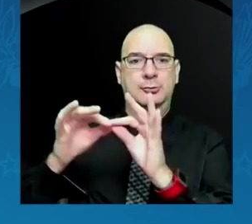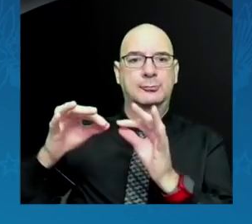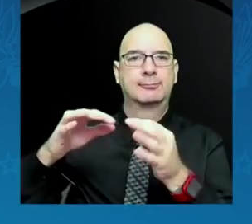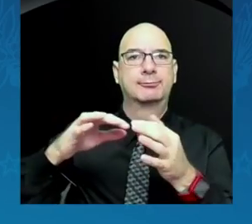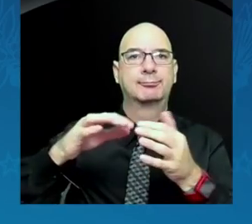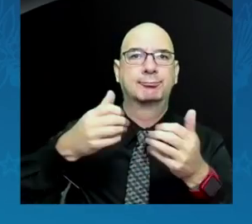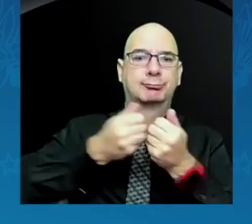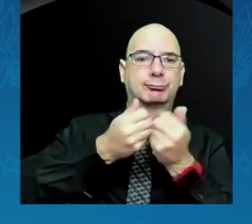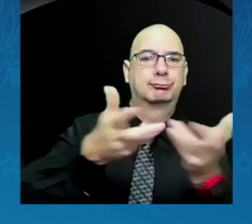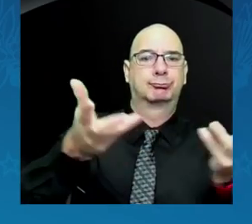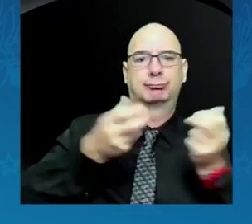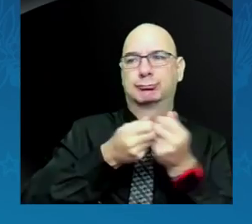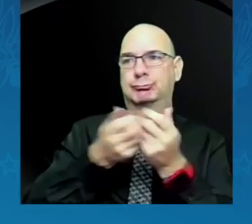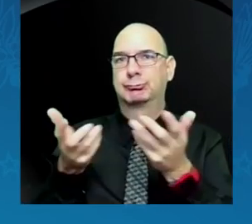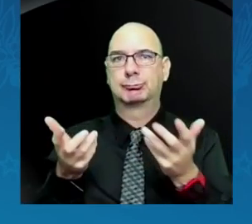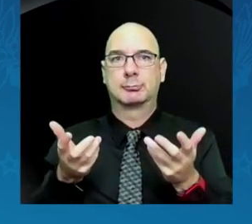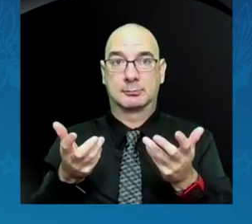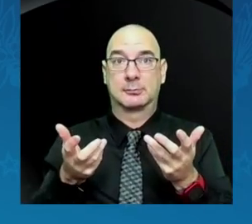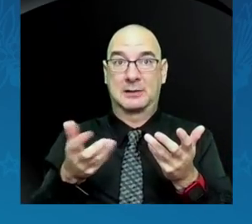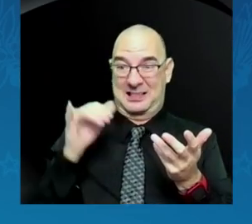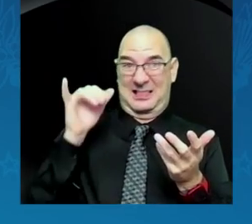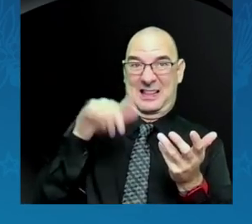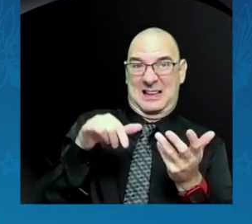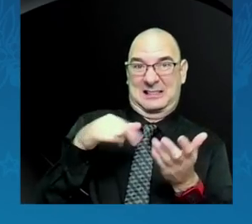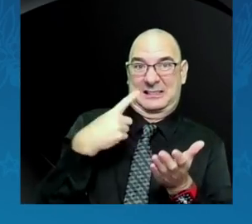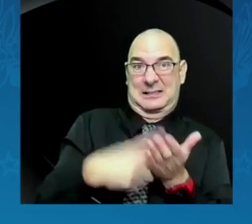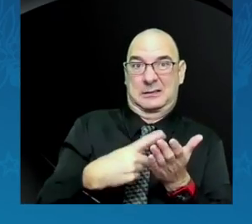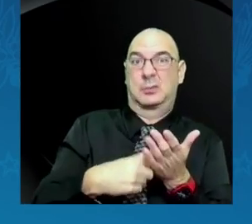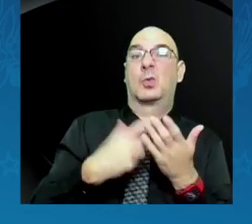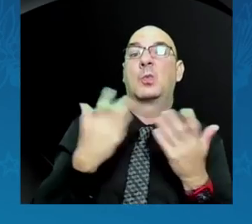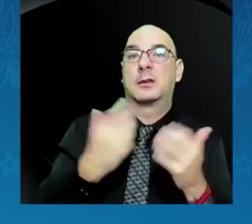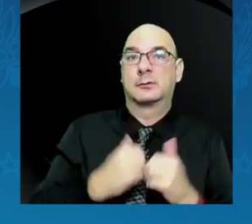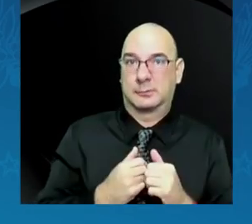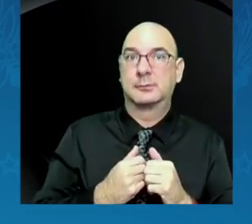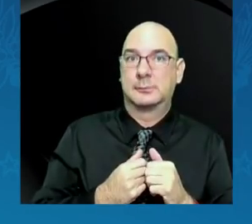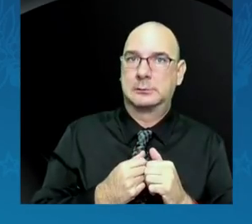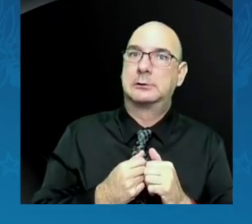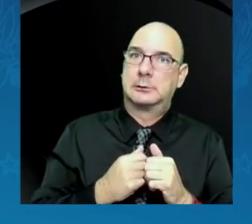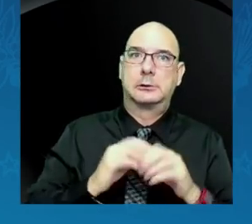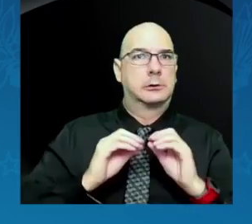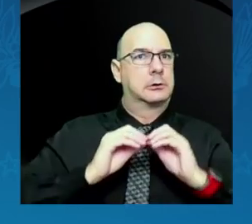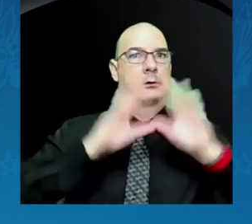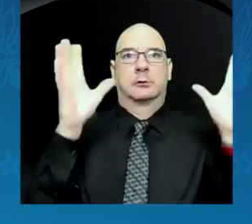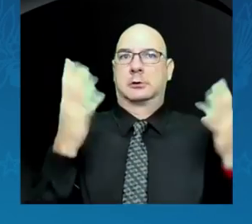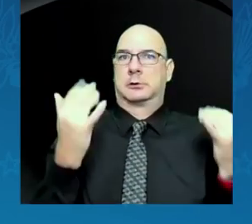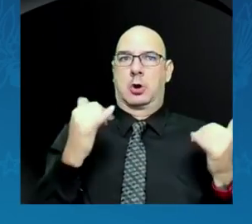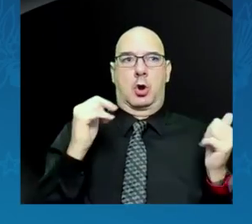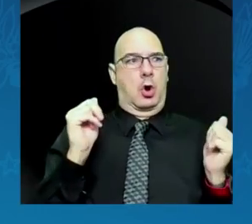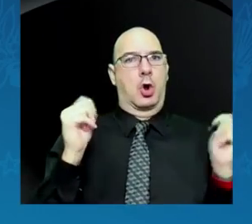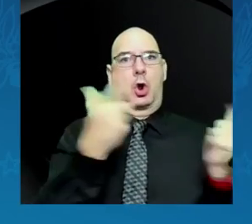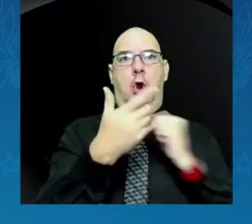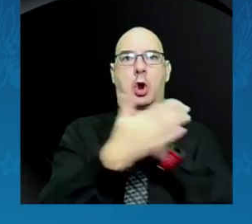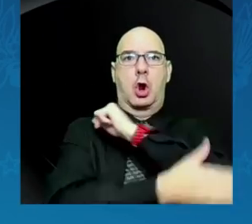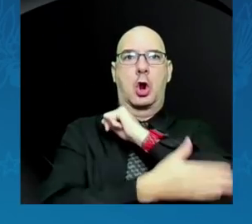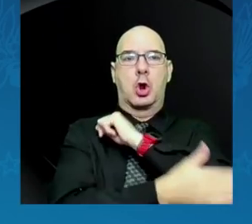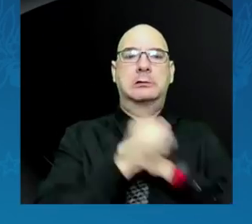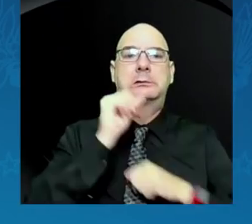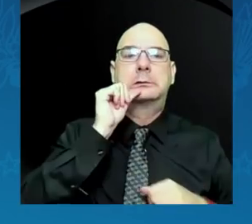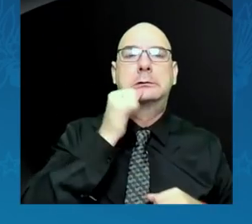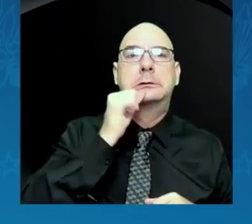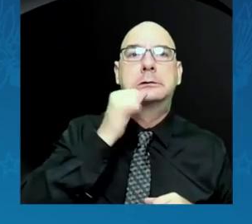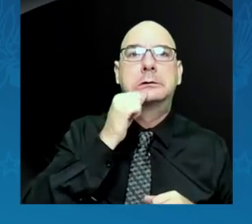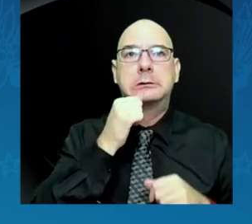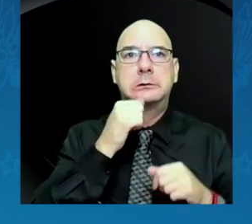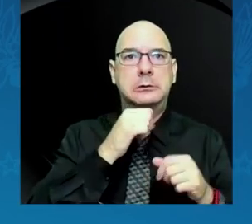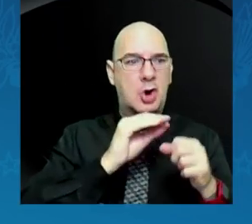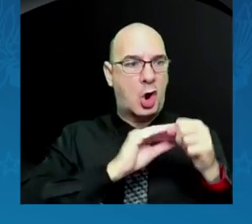this. One, it is indisputable that all nations have suffered because of the pandemic, predominantly,